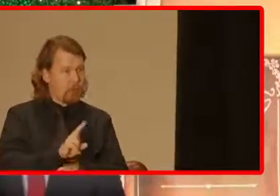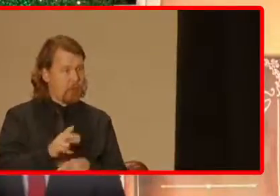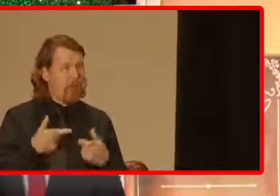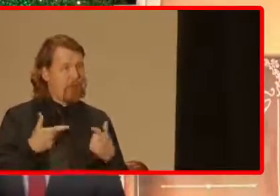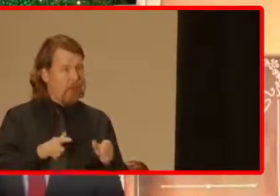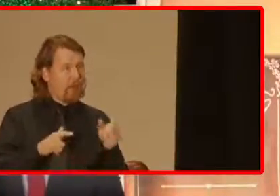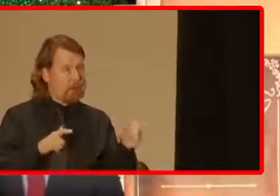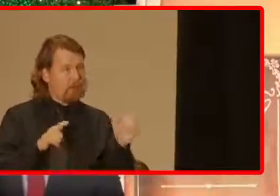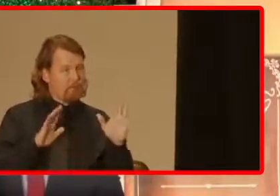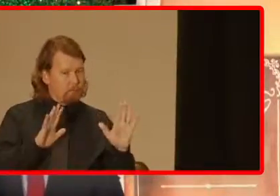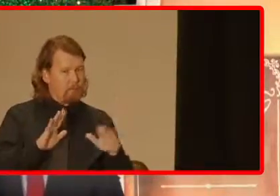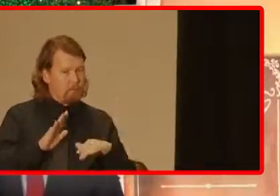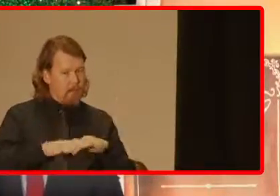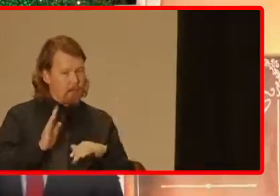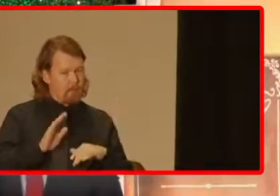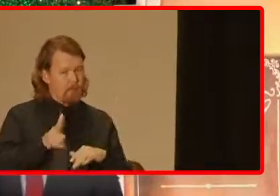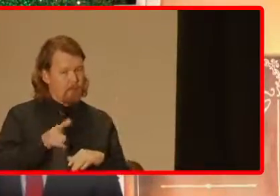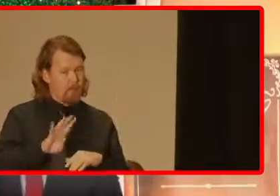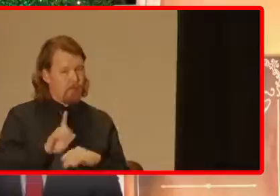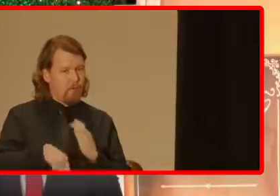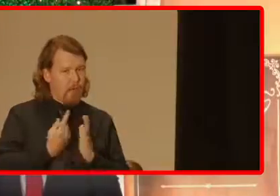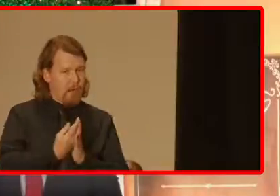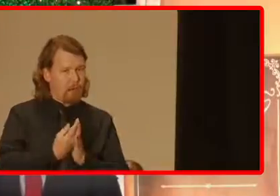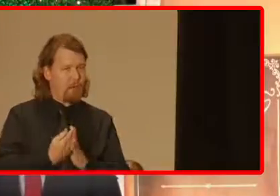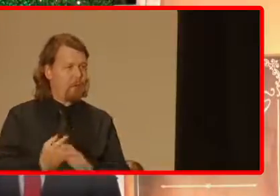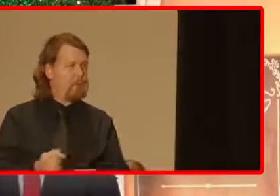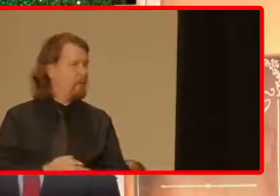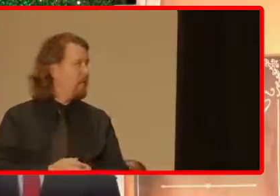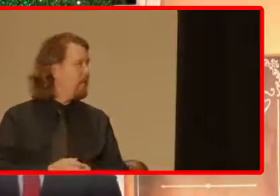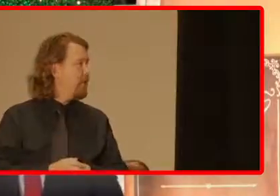hours. Okay?